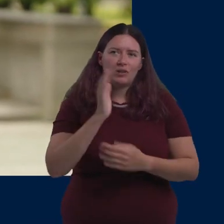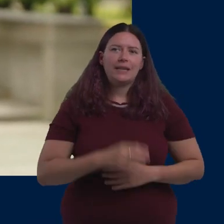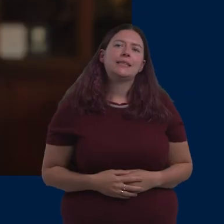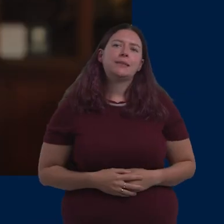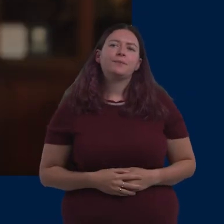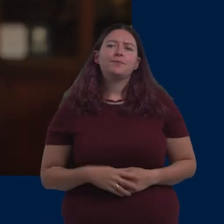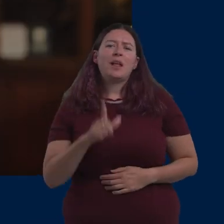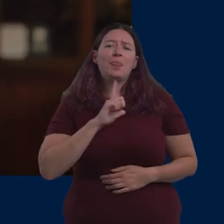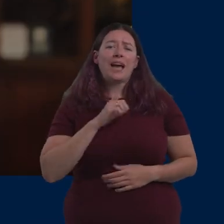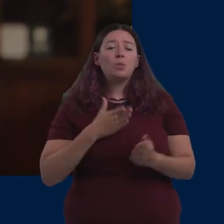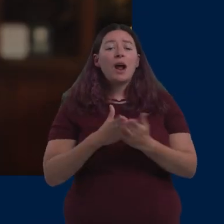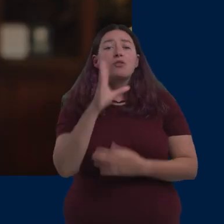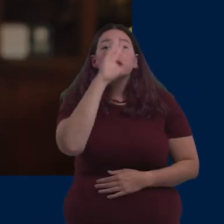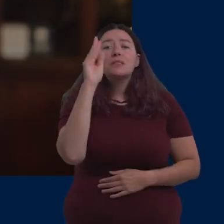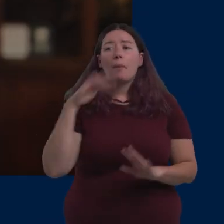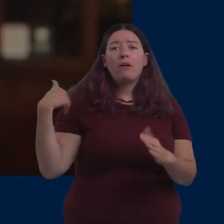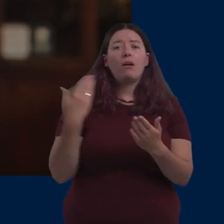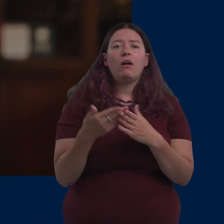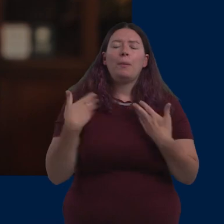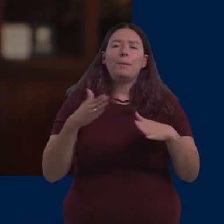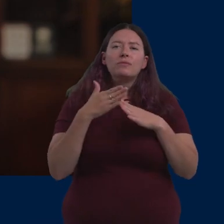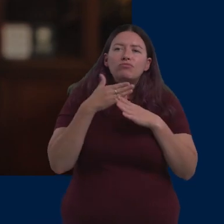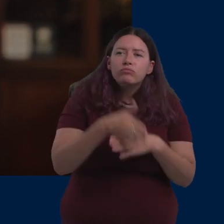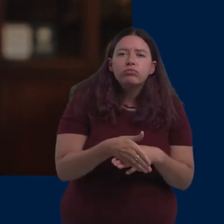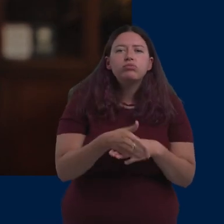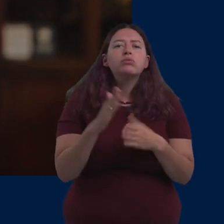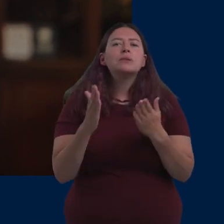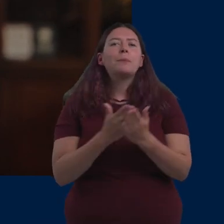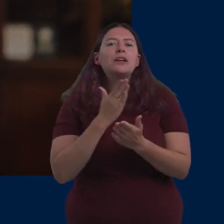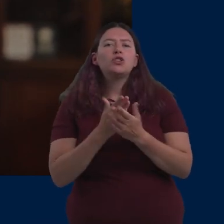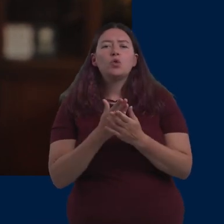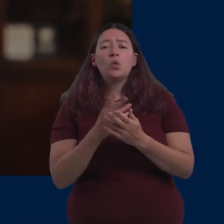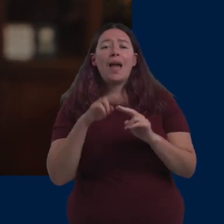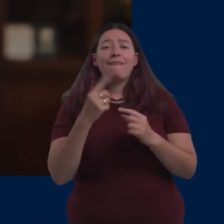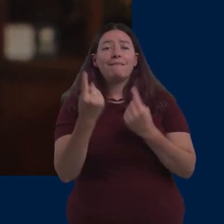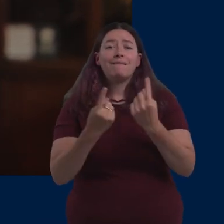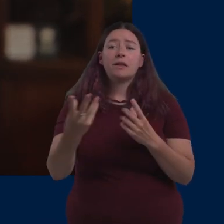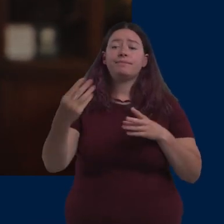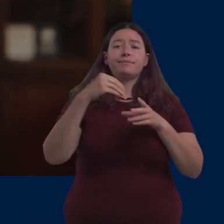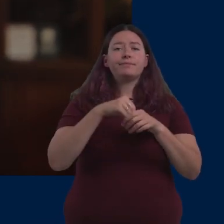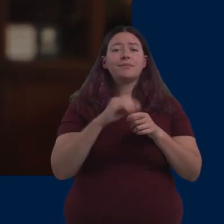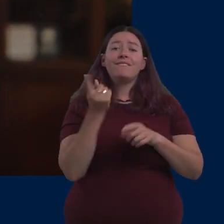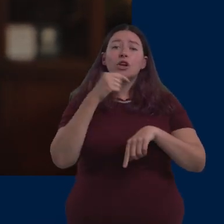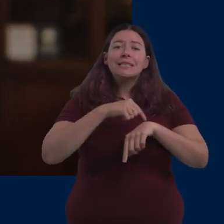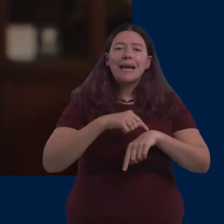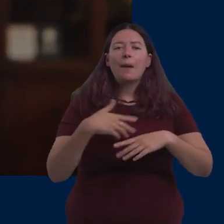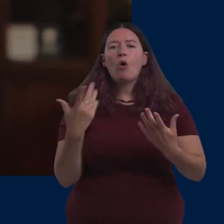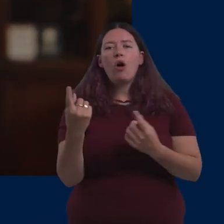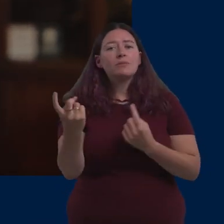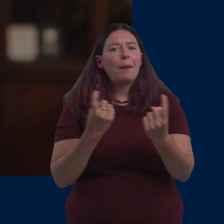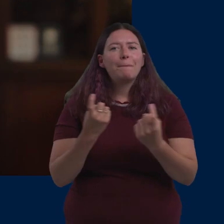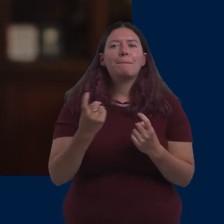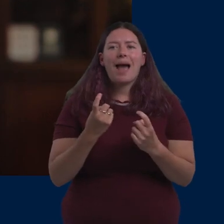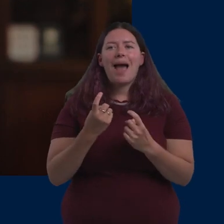rights. That's why we've been working throughout the summer to ensure that whether you're joining us on campus for the first